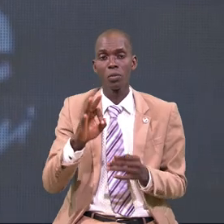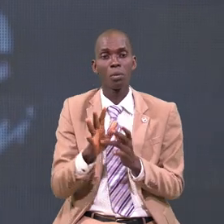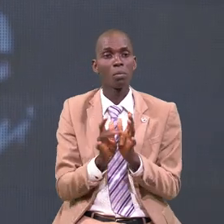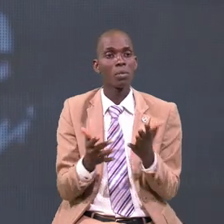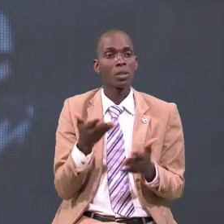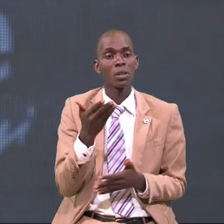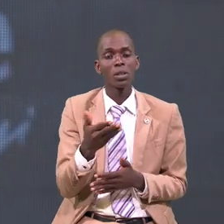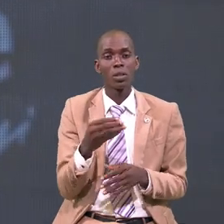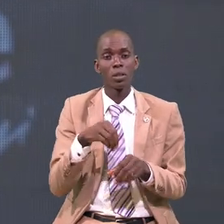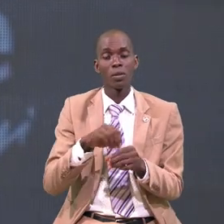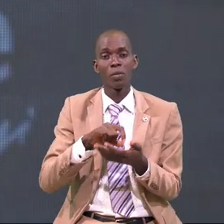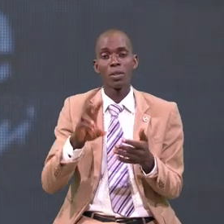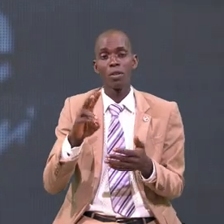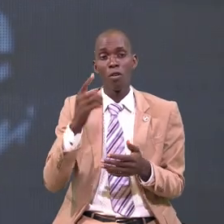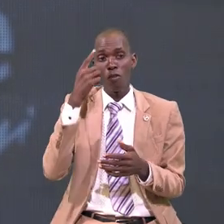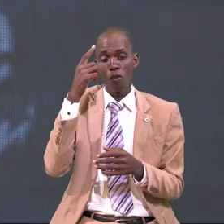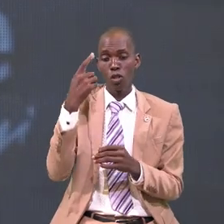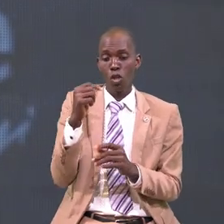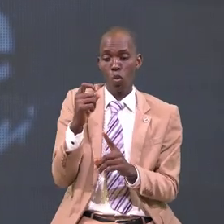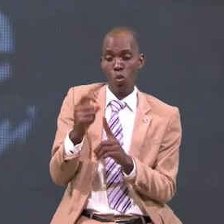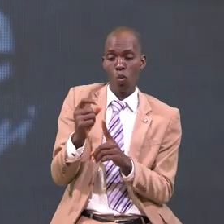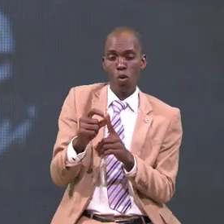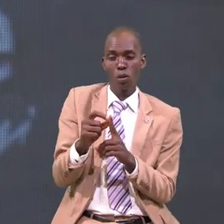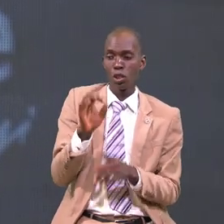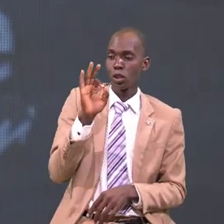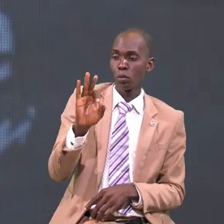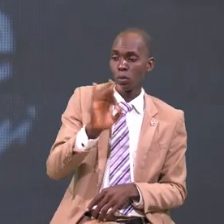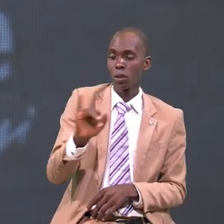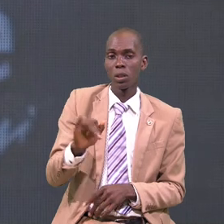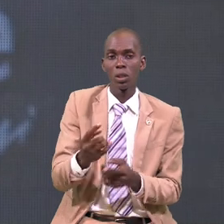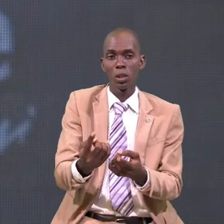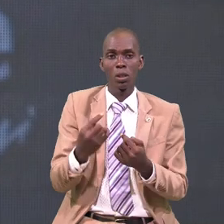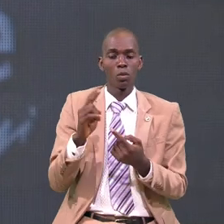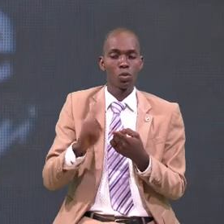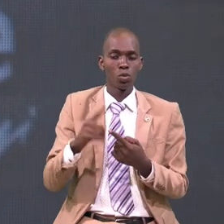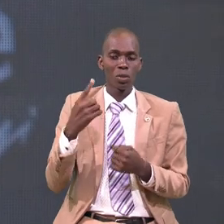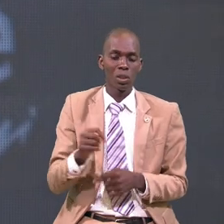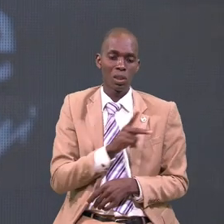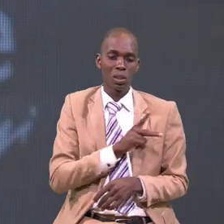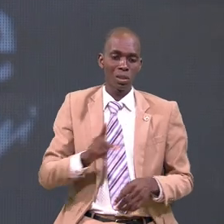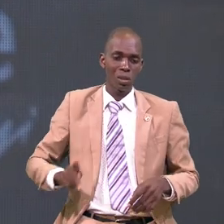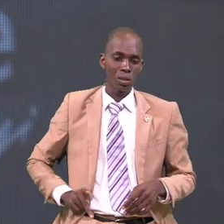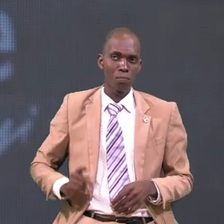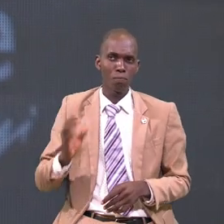verse 6, for the word came unto the king of Nineveh.